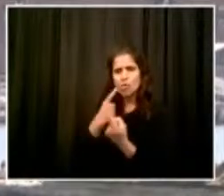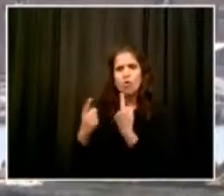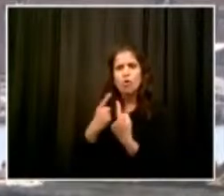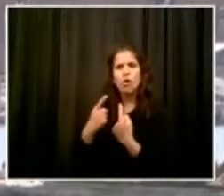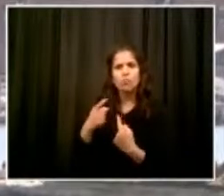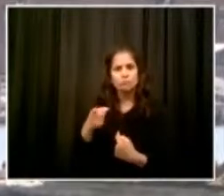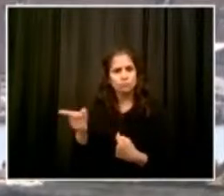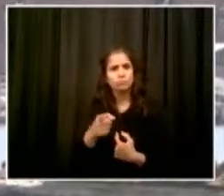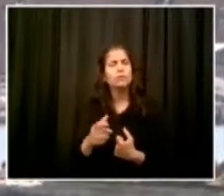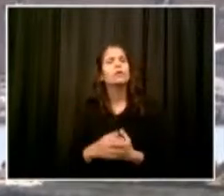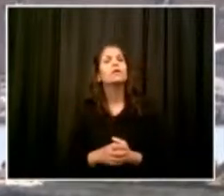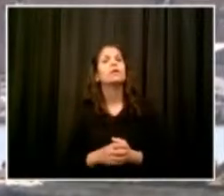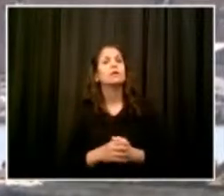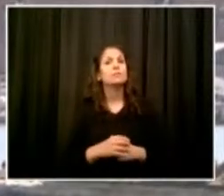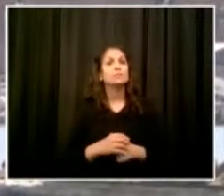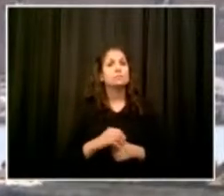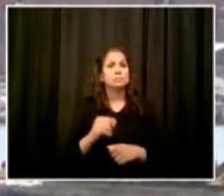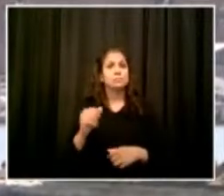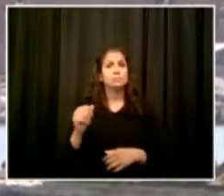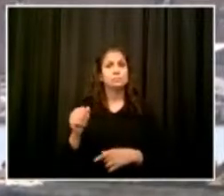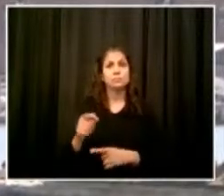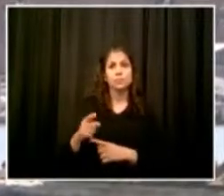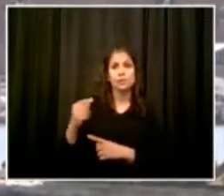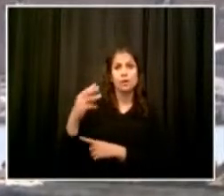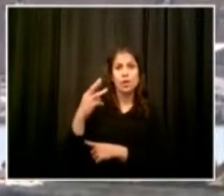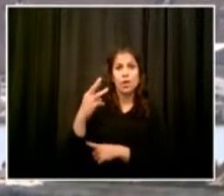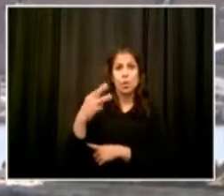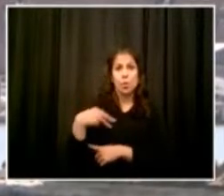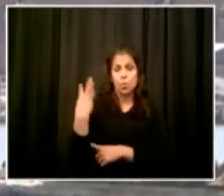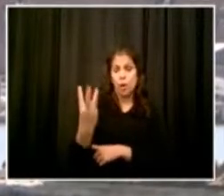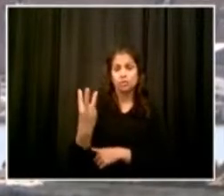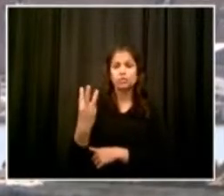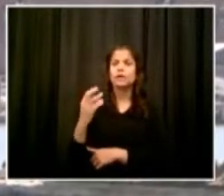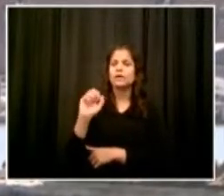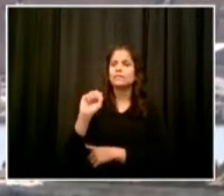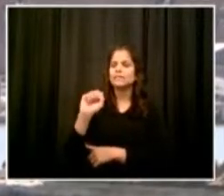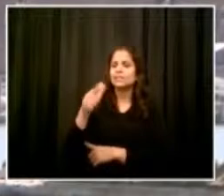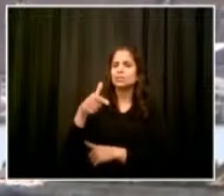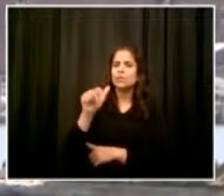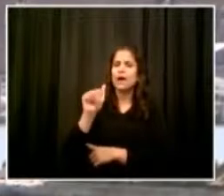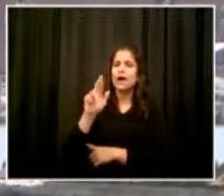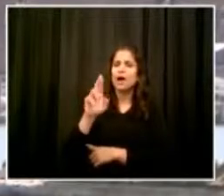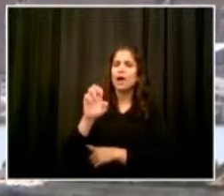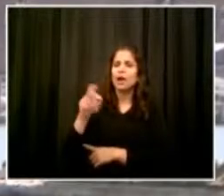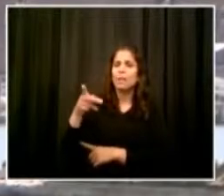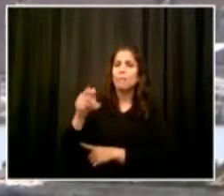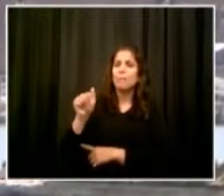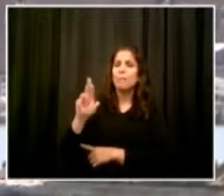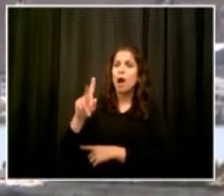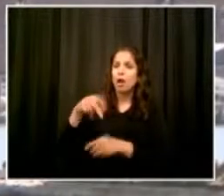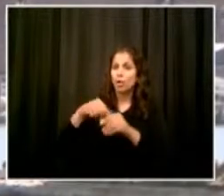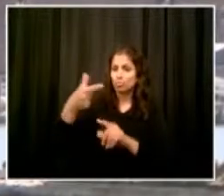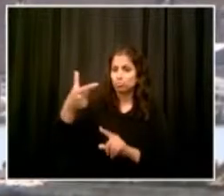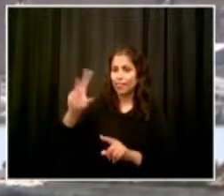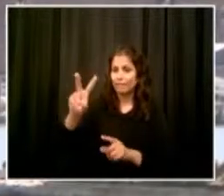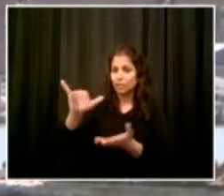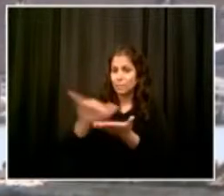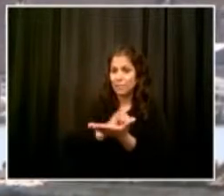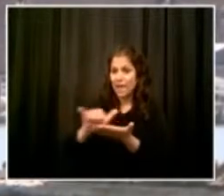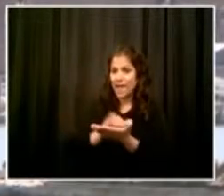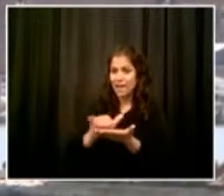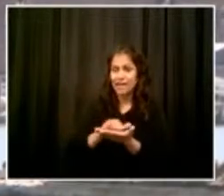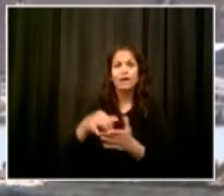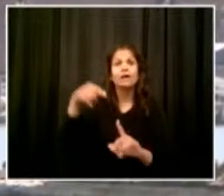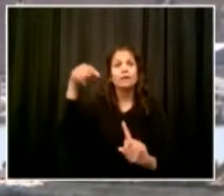will be respected. The highest ranking uniform officer in the largest, most important police force in